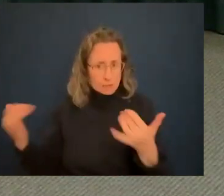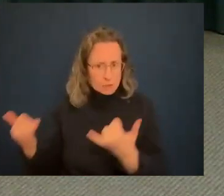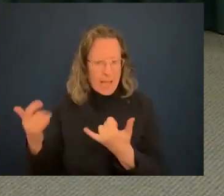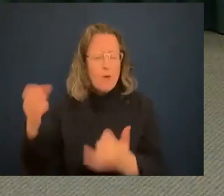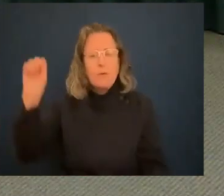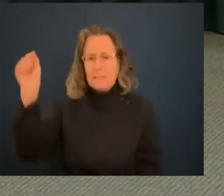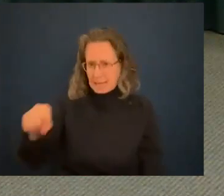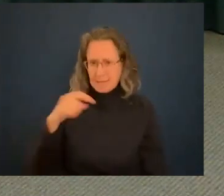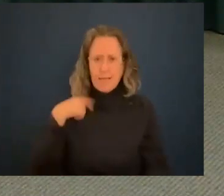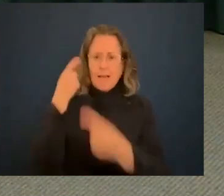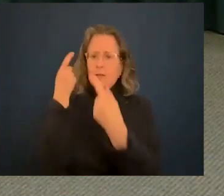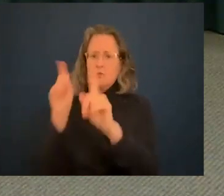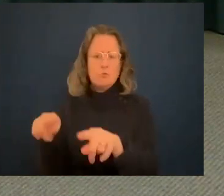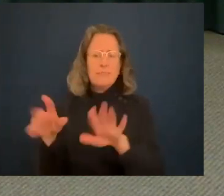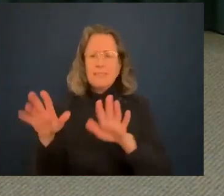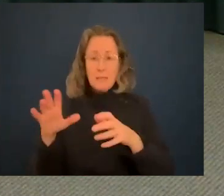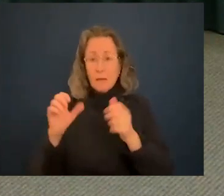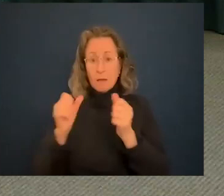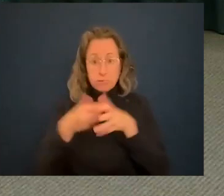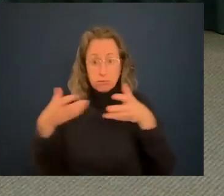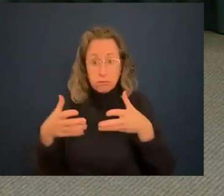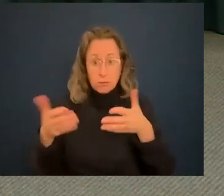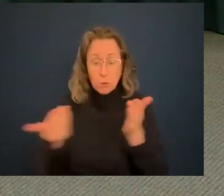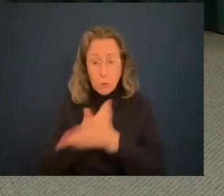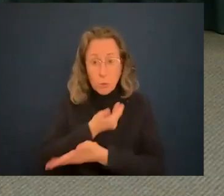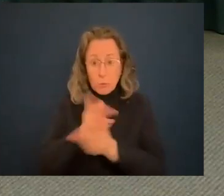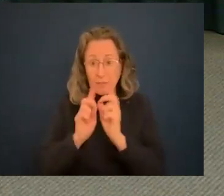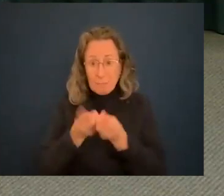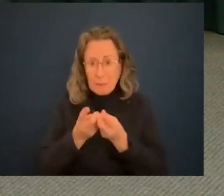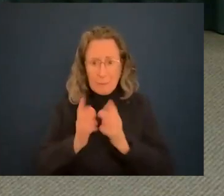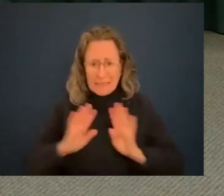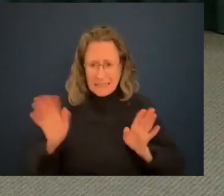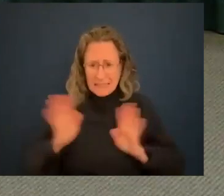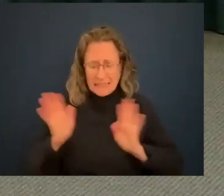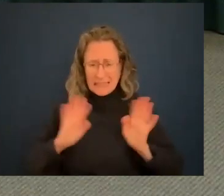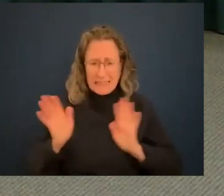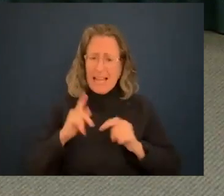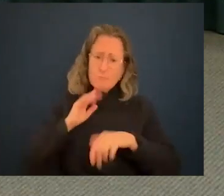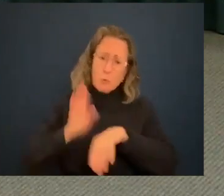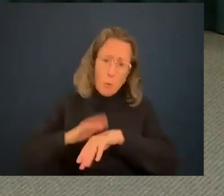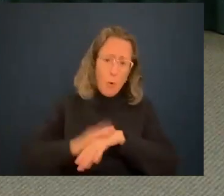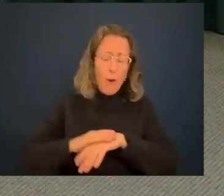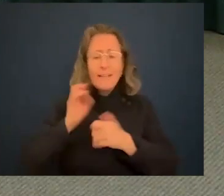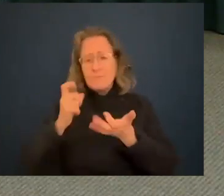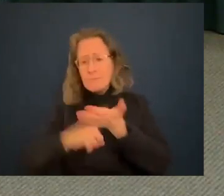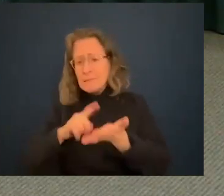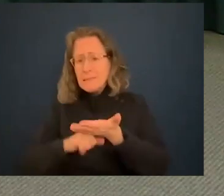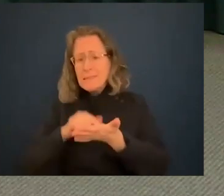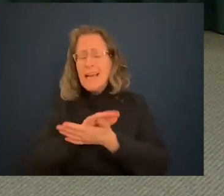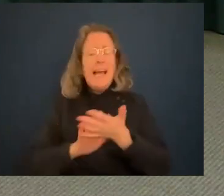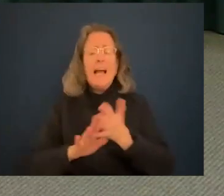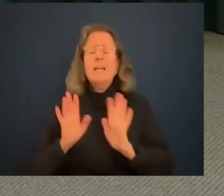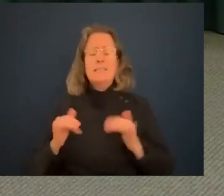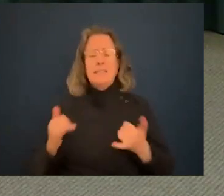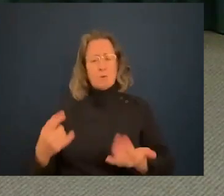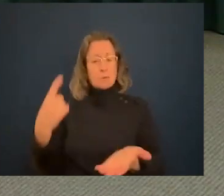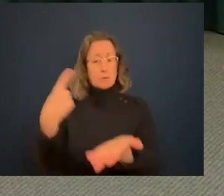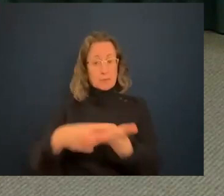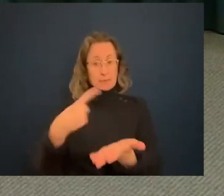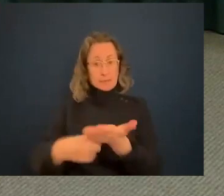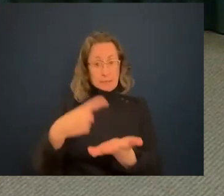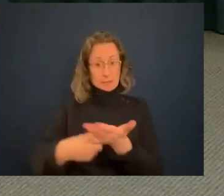we can build a department right now yeah okay so we gotta warn things we've got to make sure other things are right we're having a discussion of this community safety